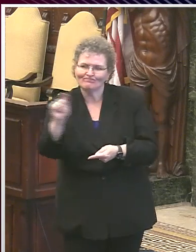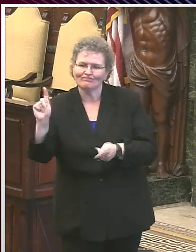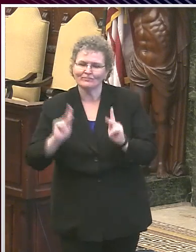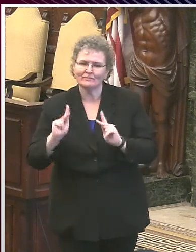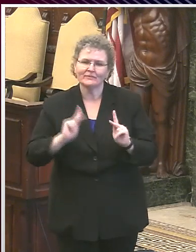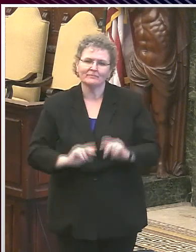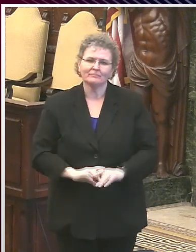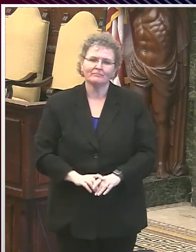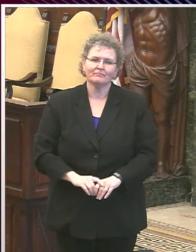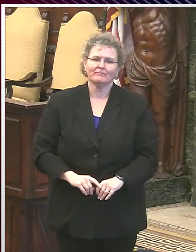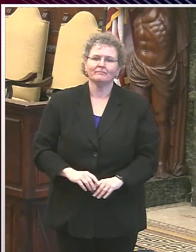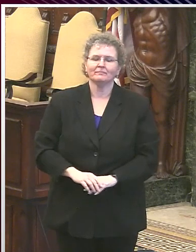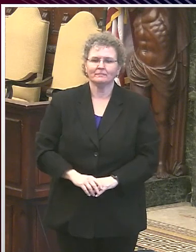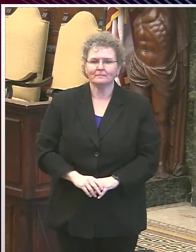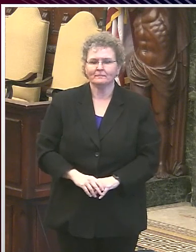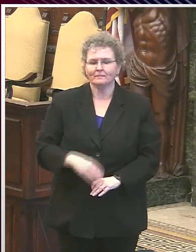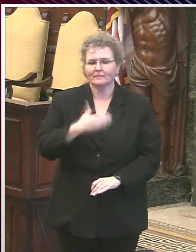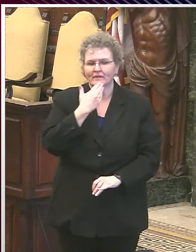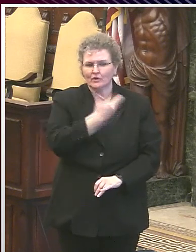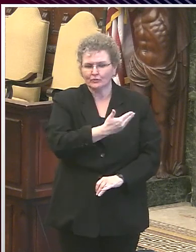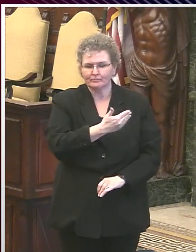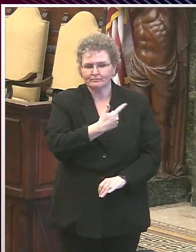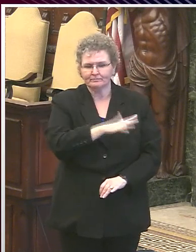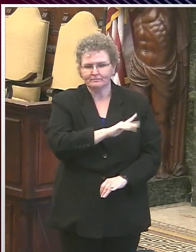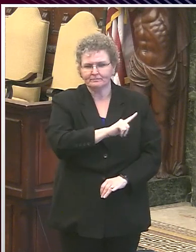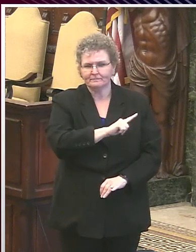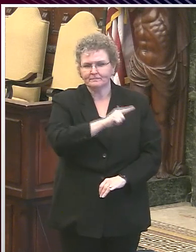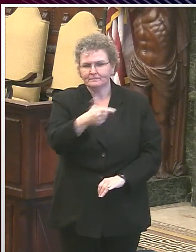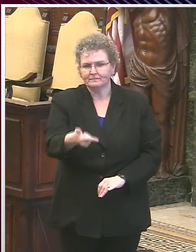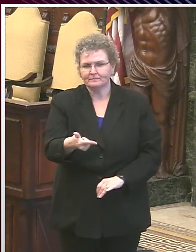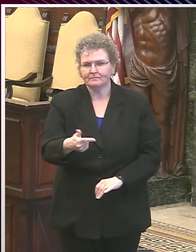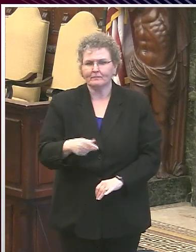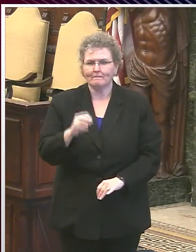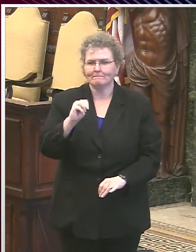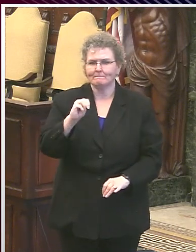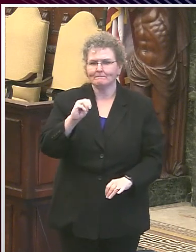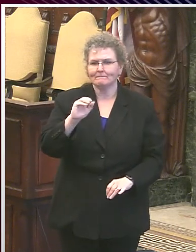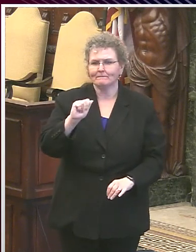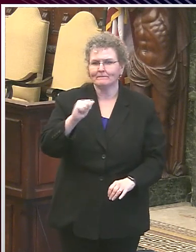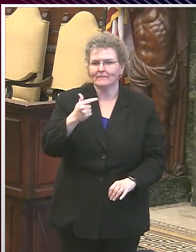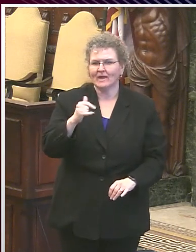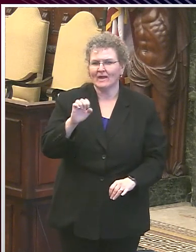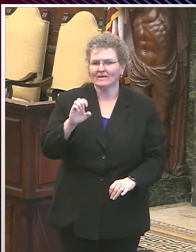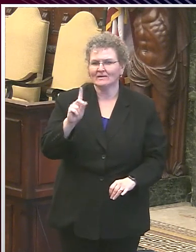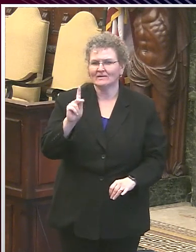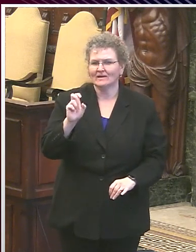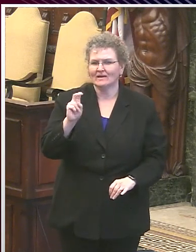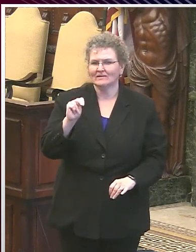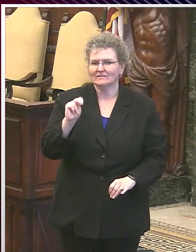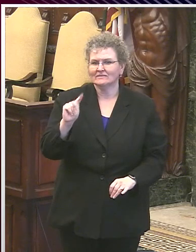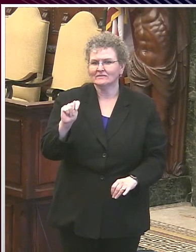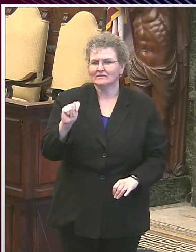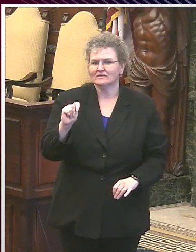right. Thank you, Natasha. Let's go to Maggie Kent of 6ABC.